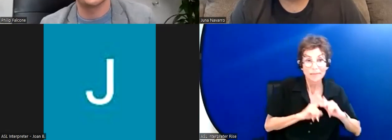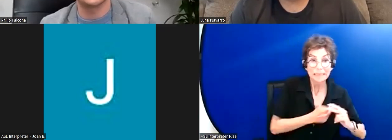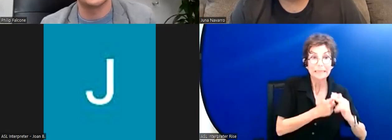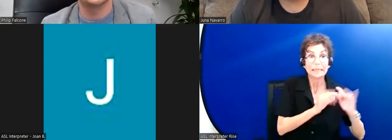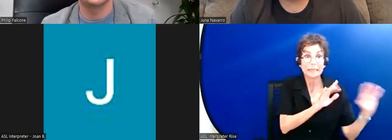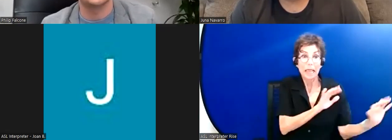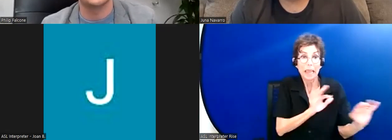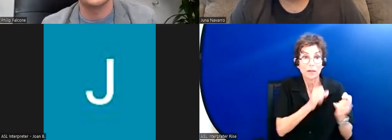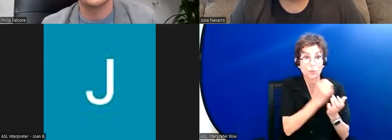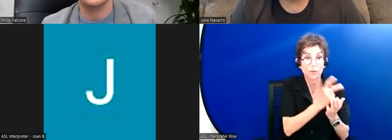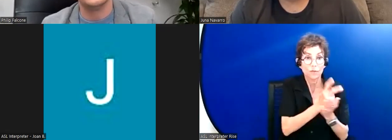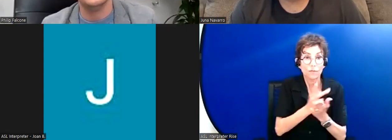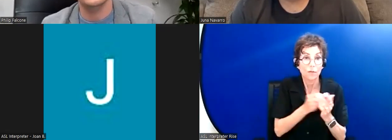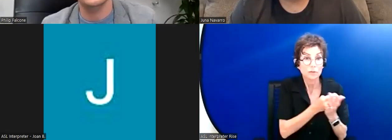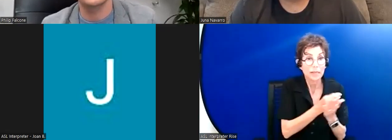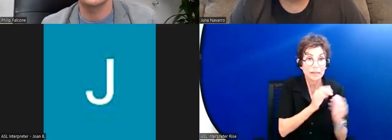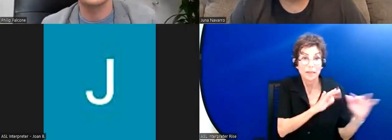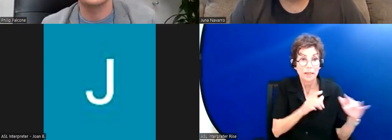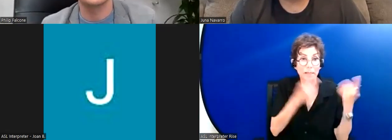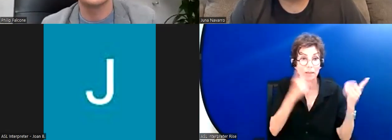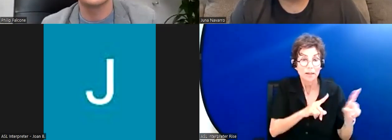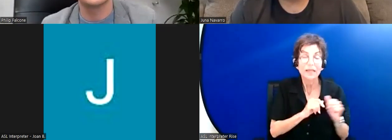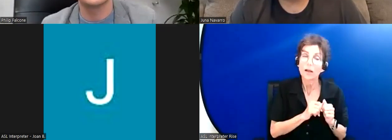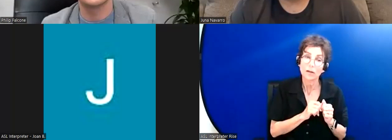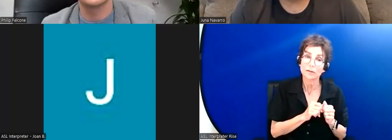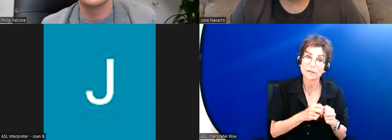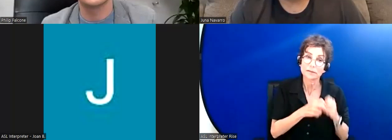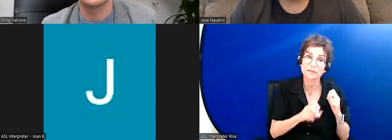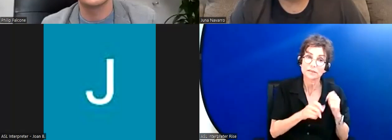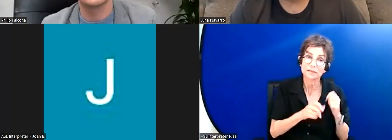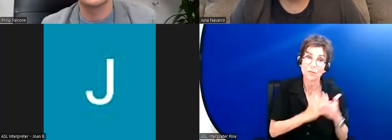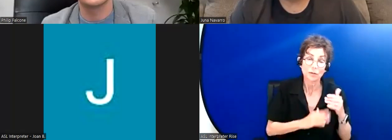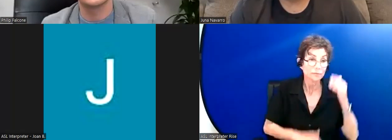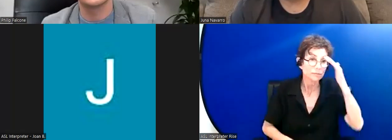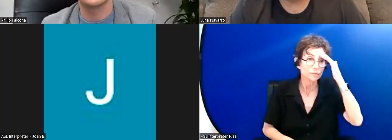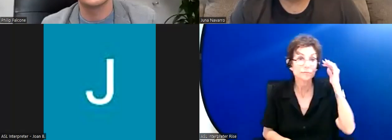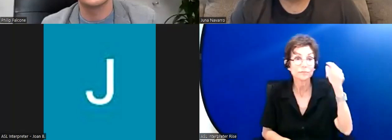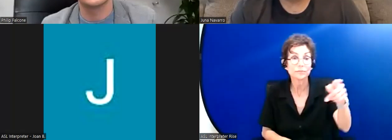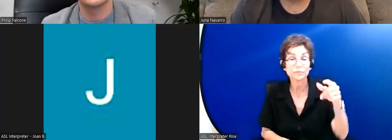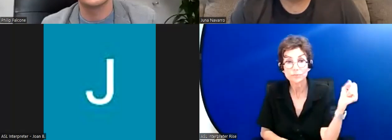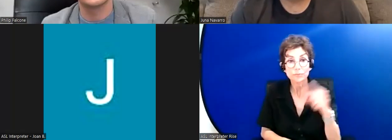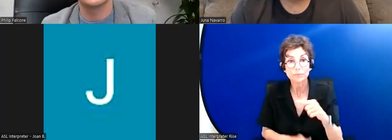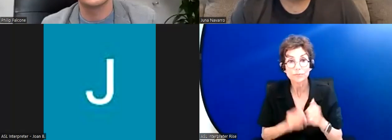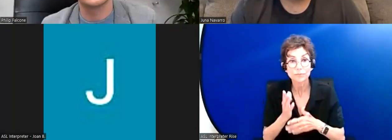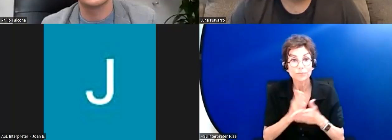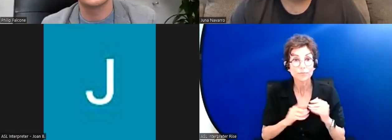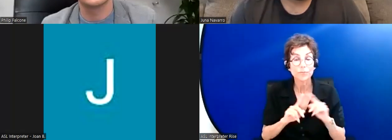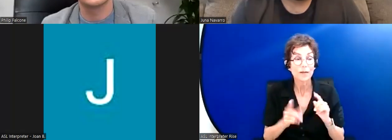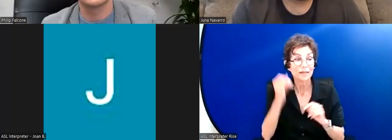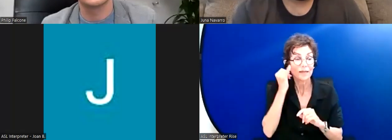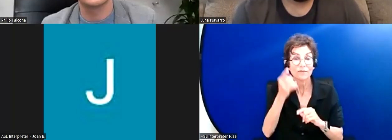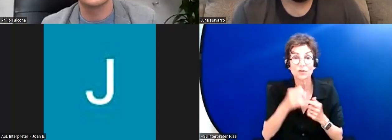starts painting. Okay, and this question, I think you answered part of it, but just in case there was anything you left